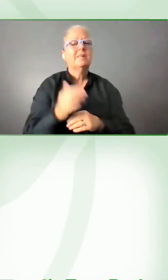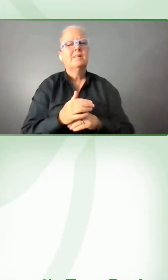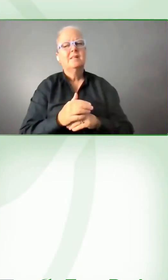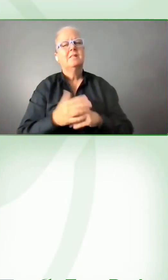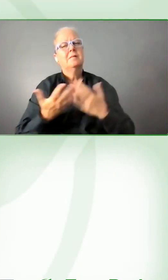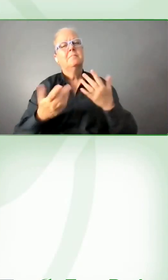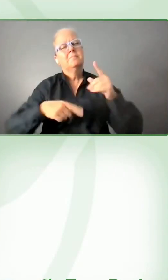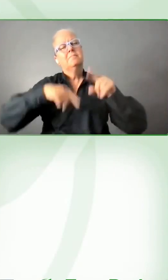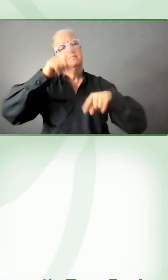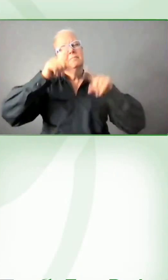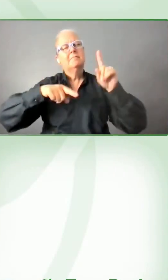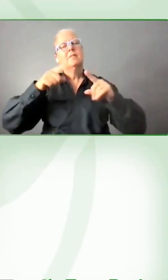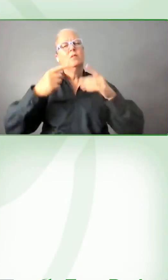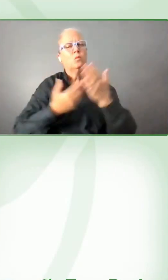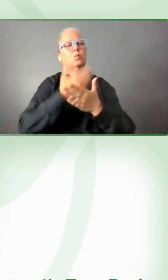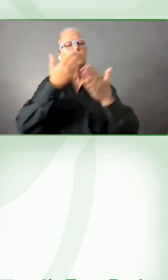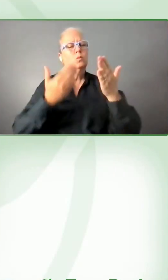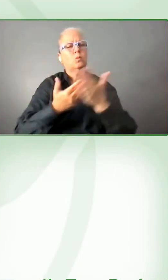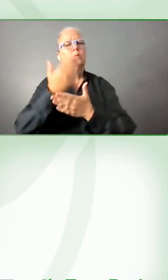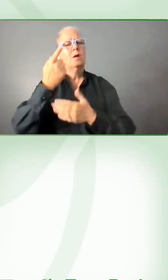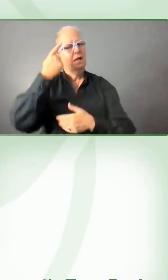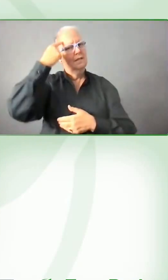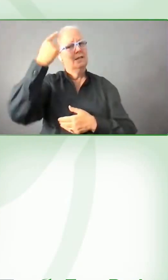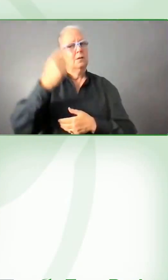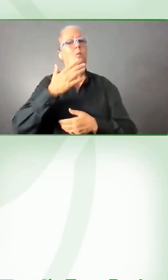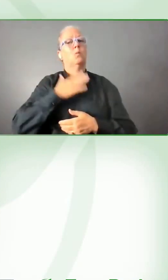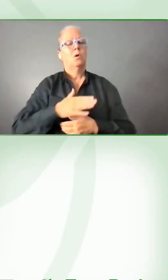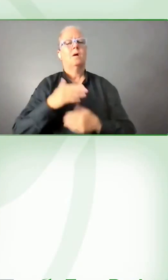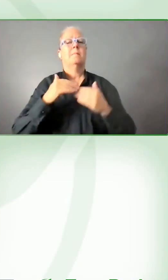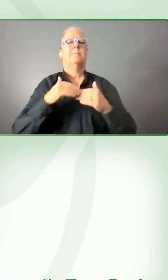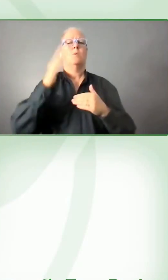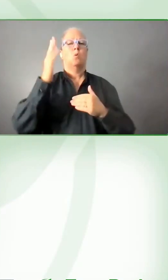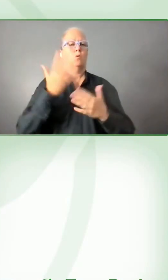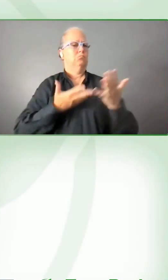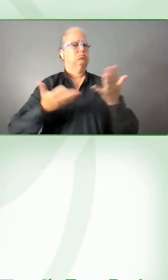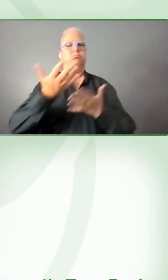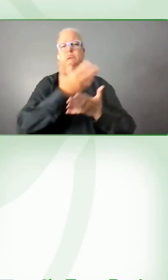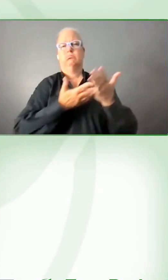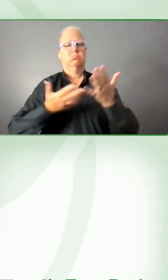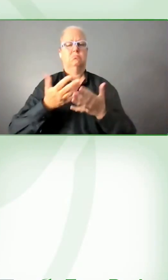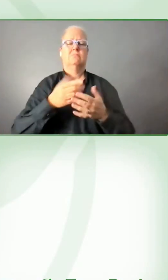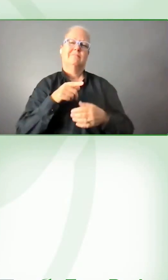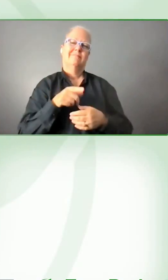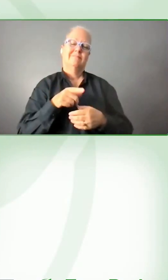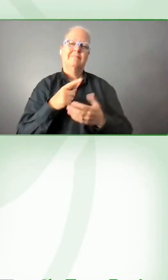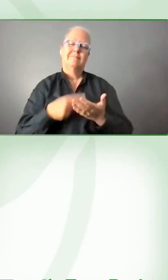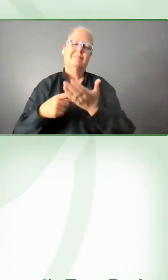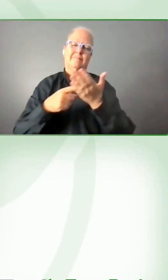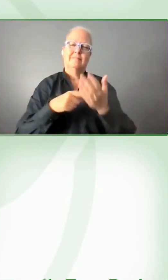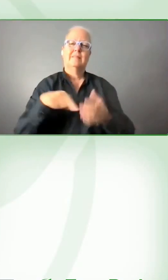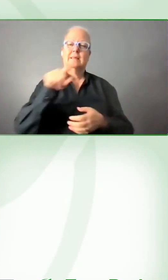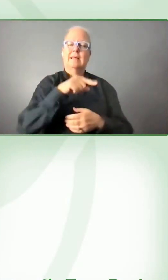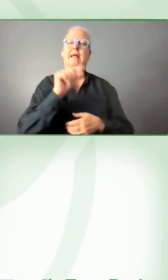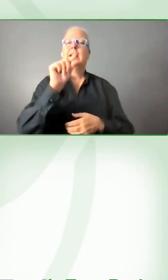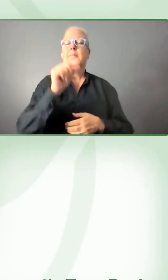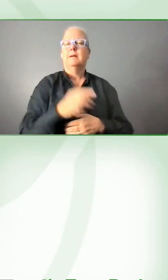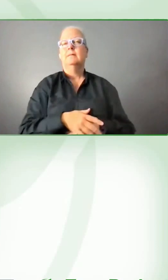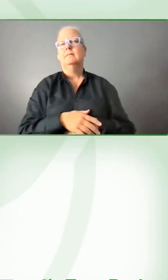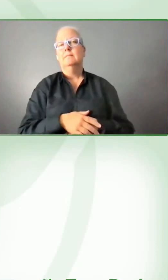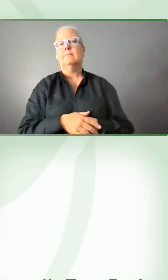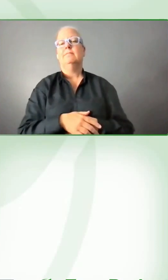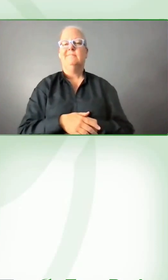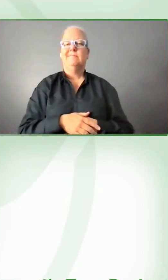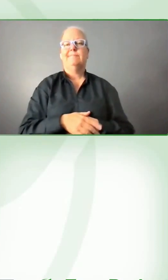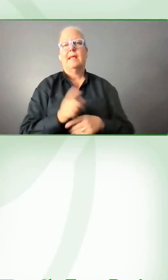and try to make sure that it's much more interactive, because I think everybody's feeling a little bit jaded with long seminars,